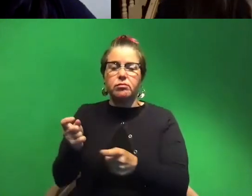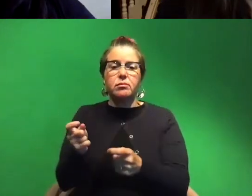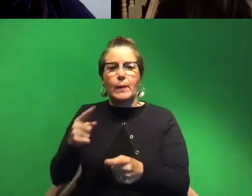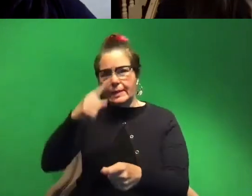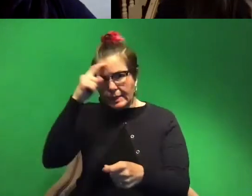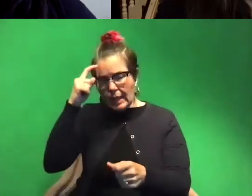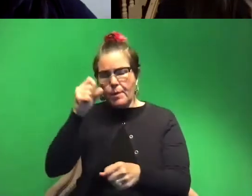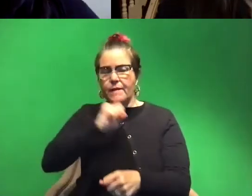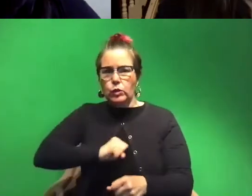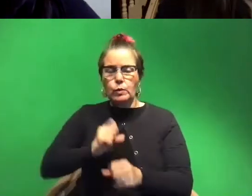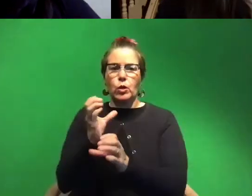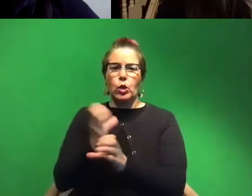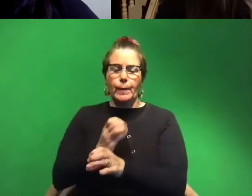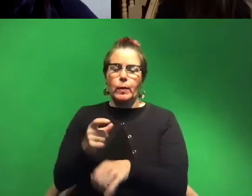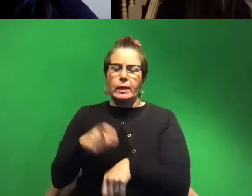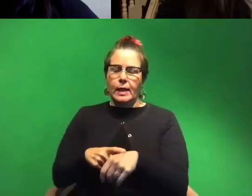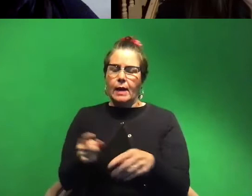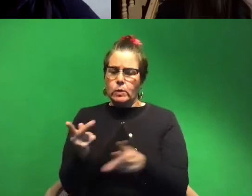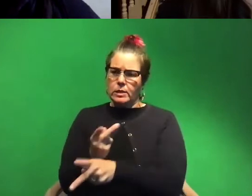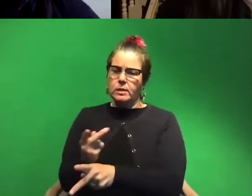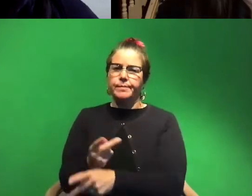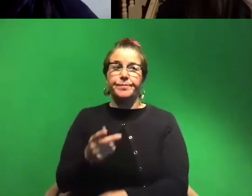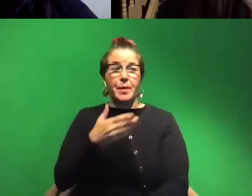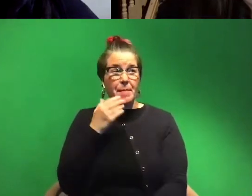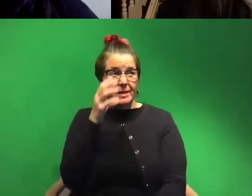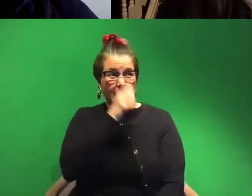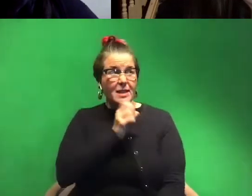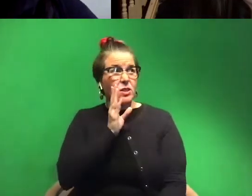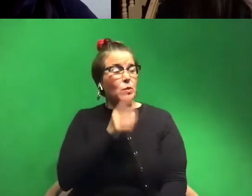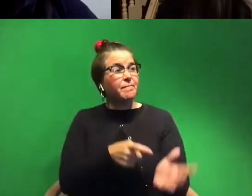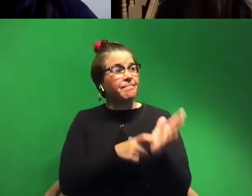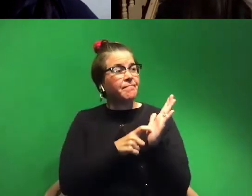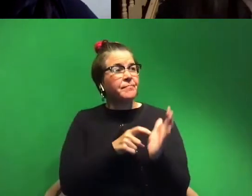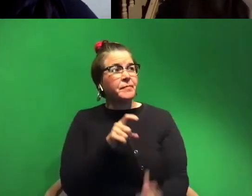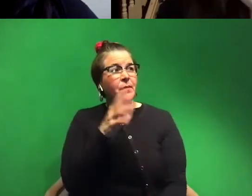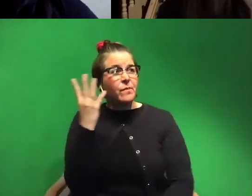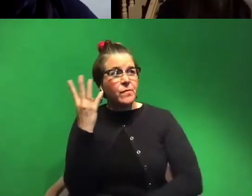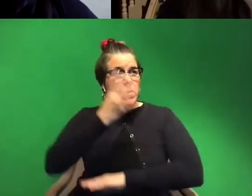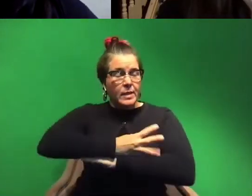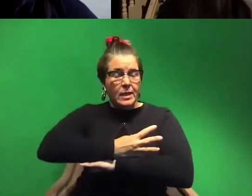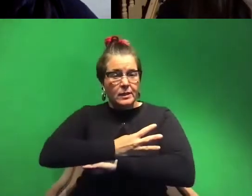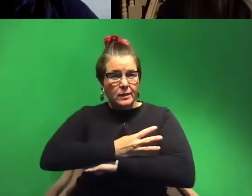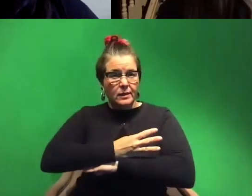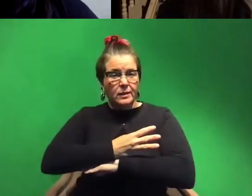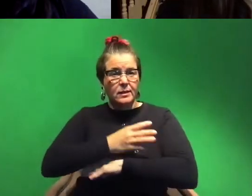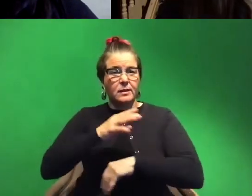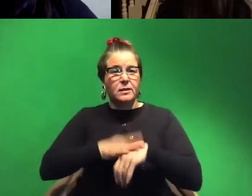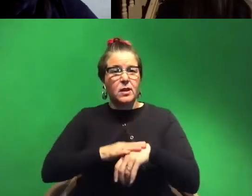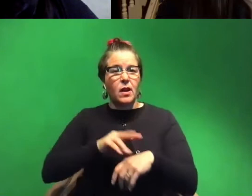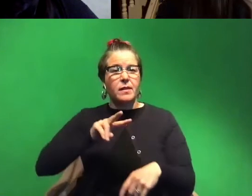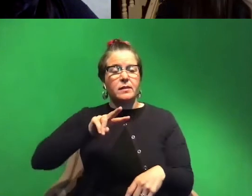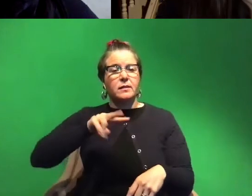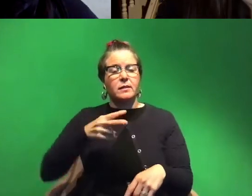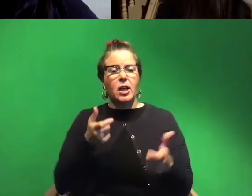supercomputing time to put that together. Our best guess is it's going to take about 4 days on the second largest core on